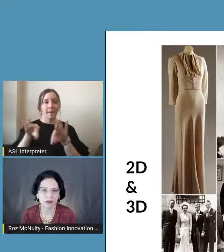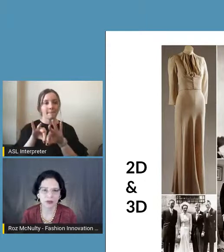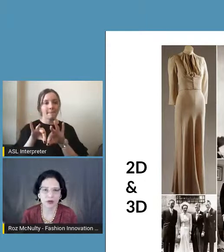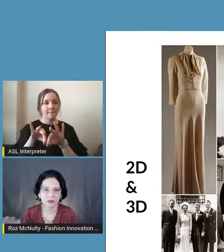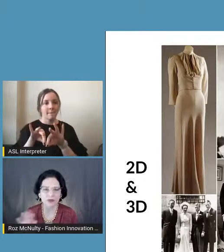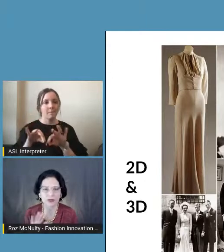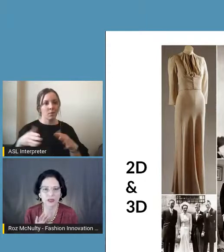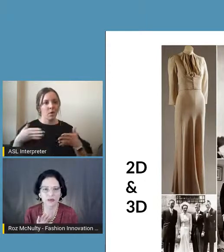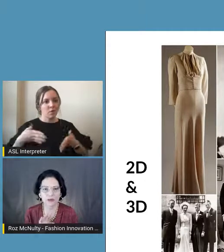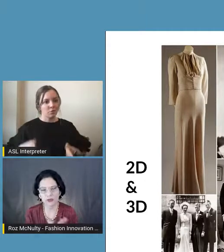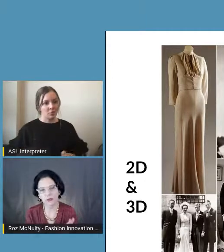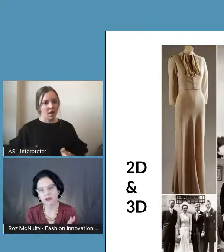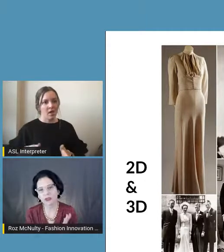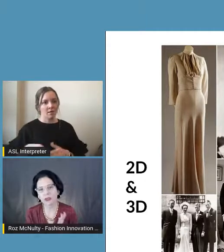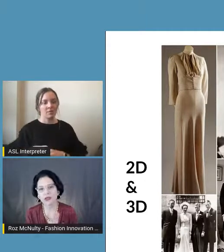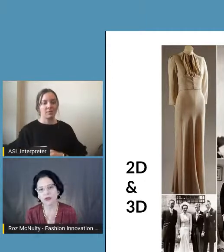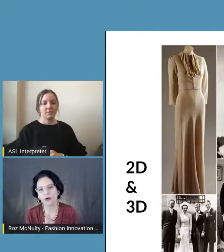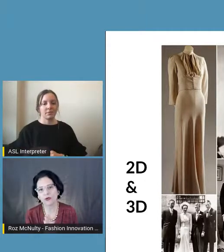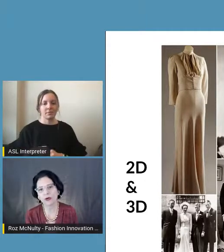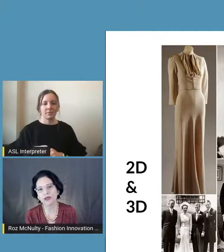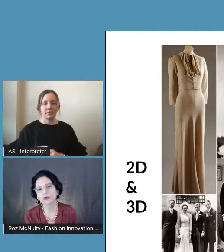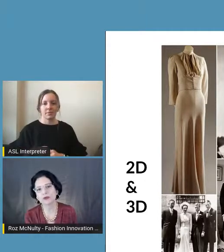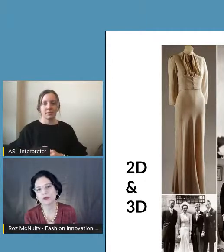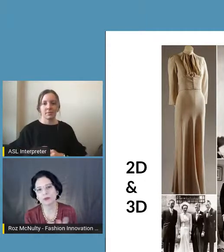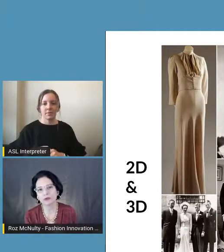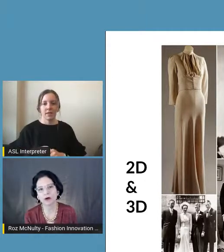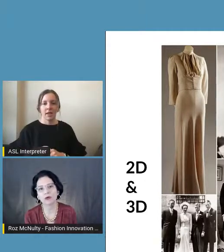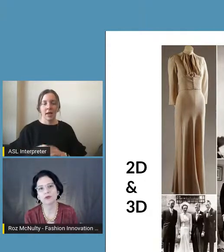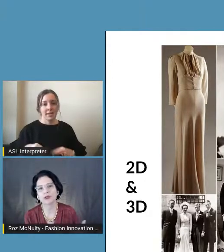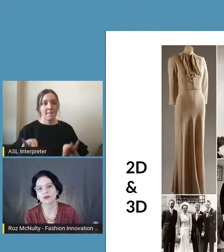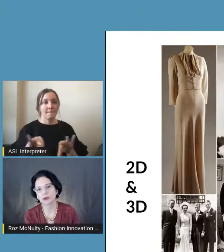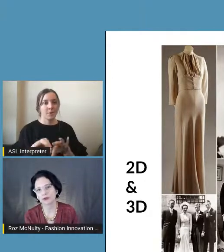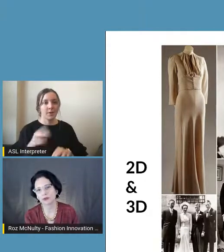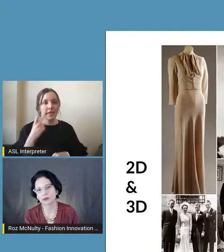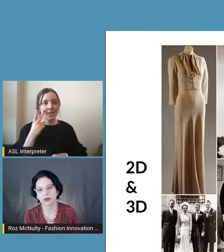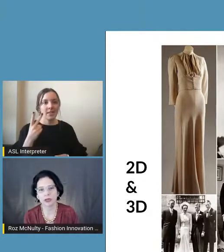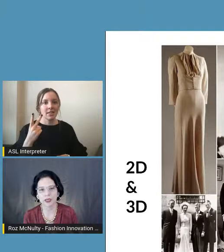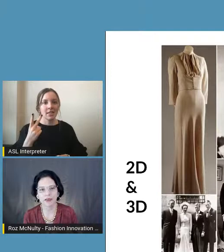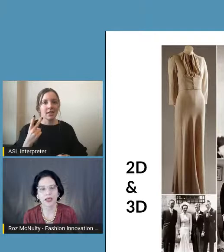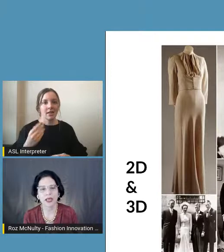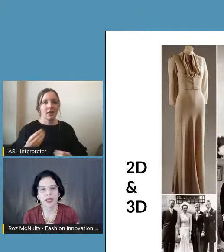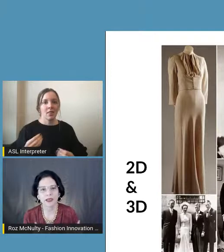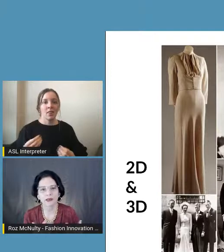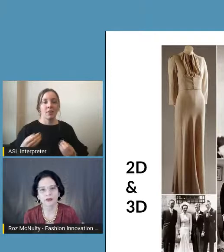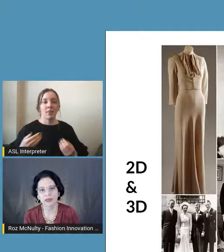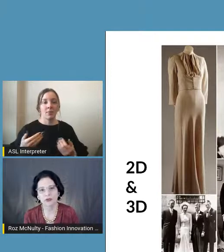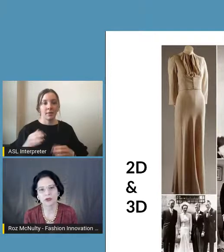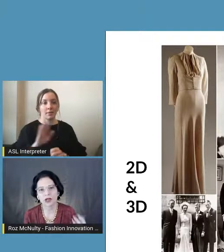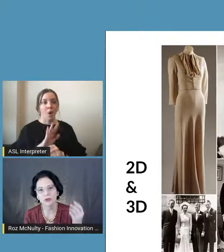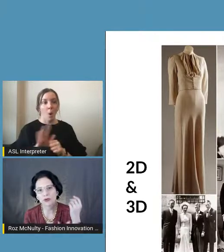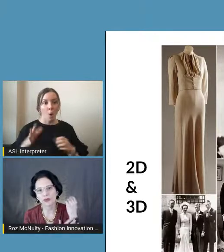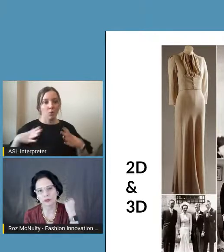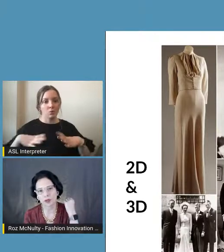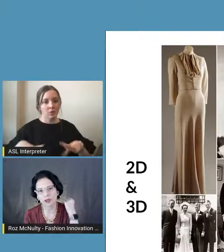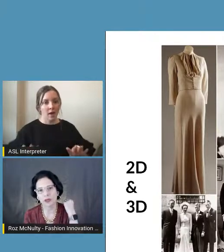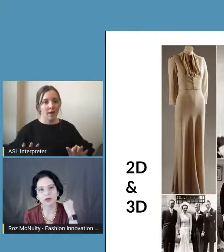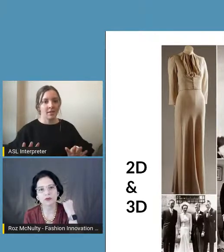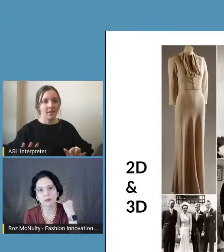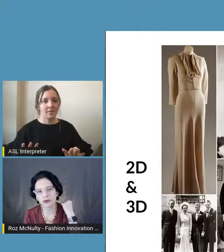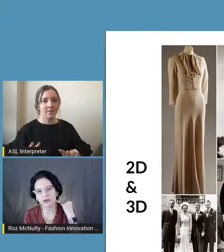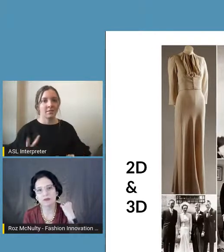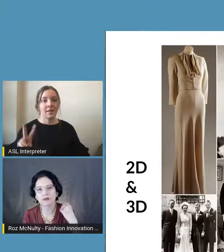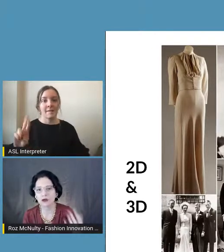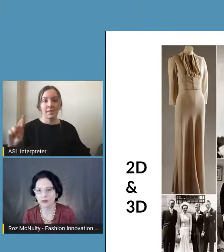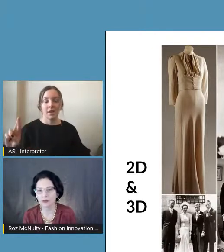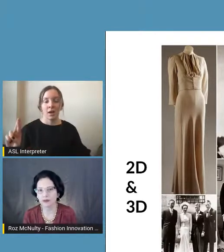So in my VR museum, you can see the whole dress, you can revolve it, you can zoom in on it. And at the same time, there is the right amount